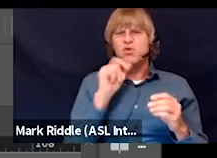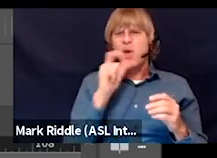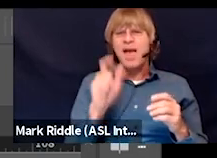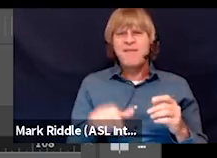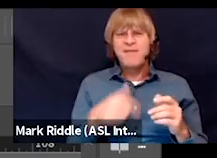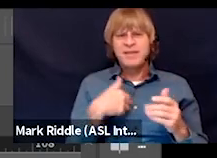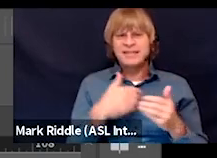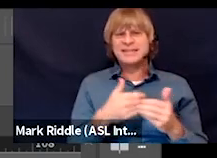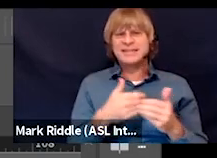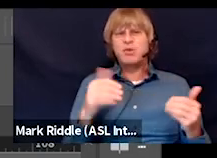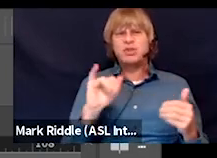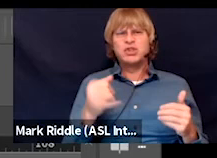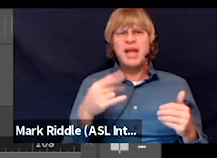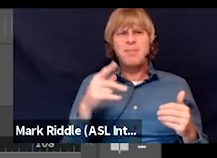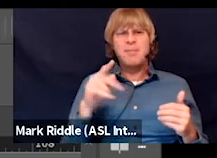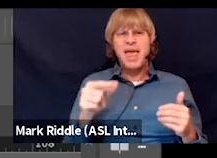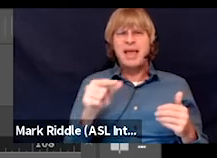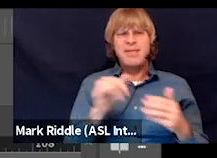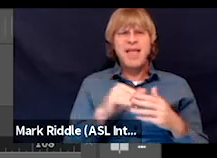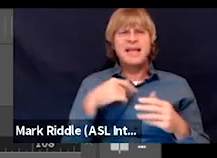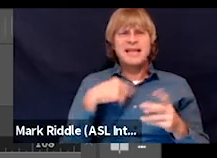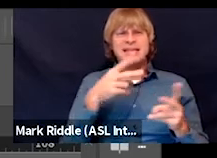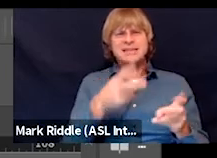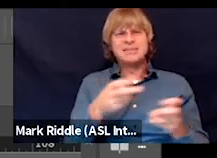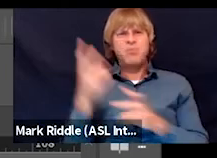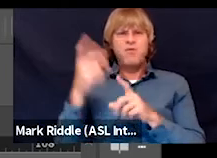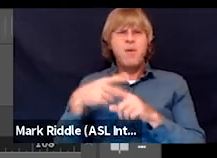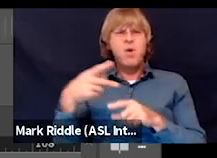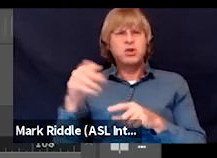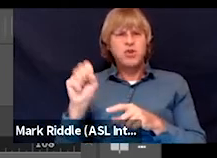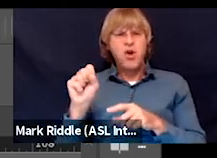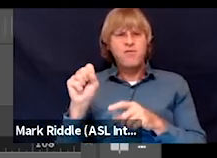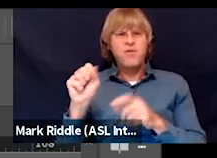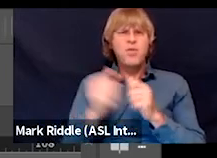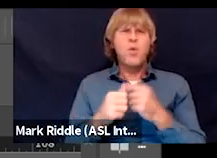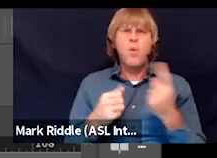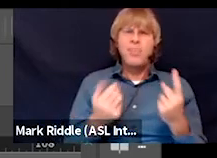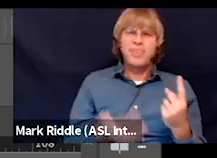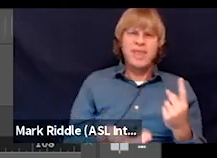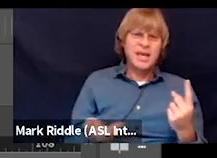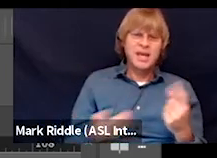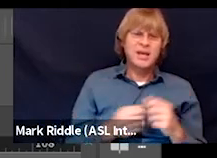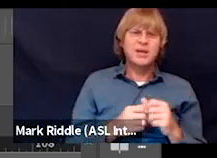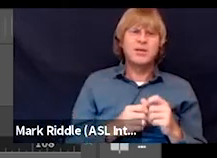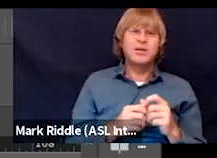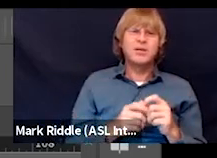separate JPEG that I've exported from Photoshop with just one thing.